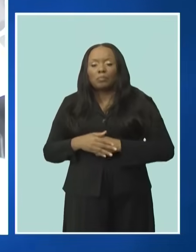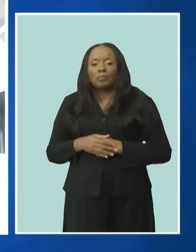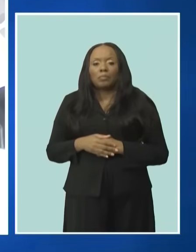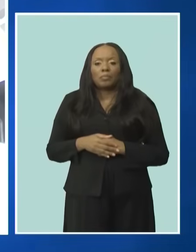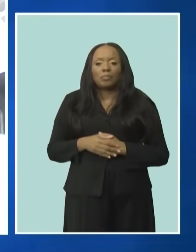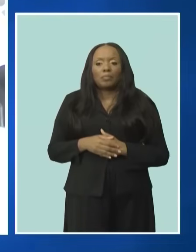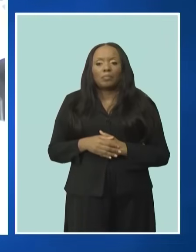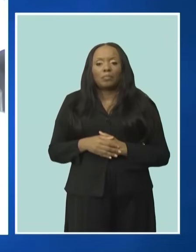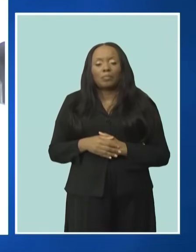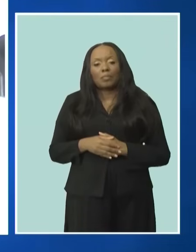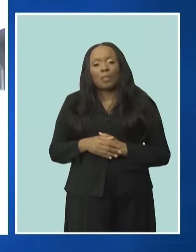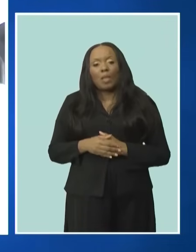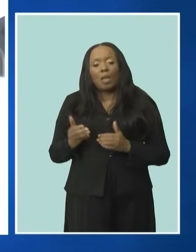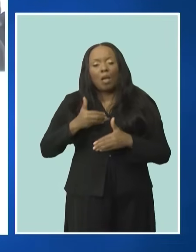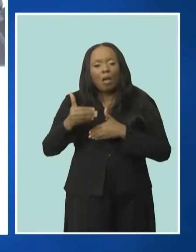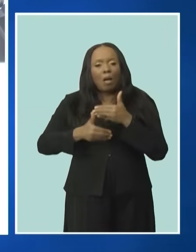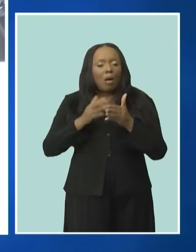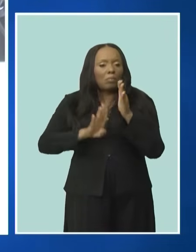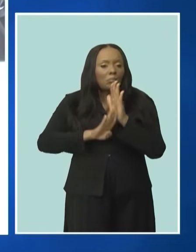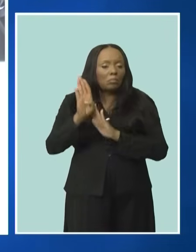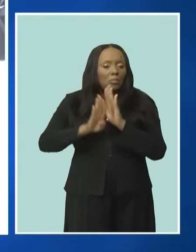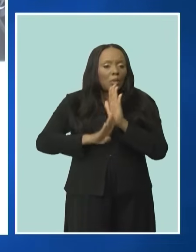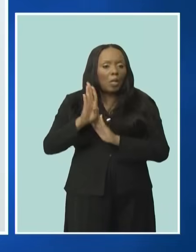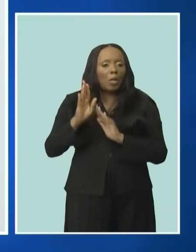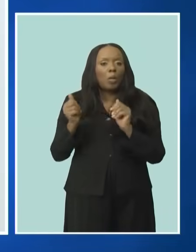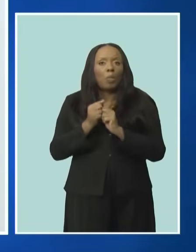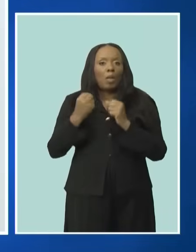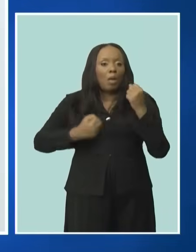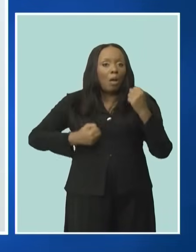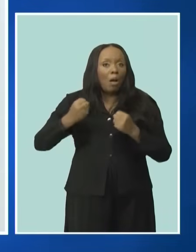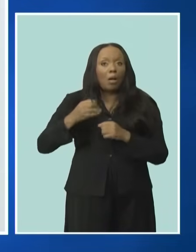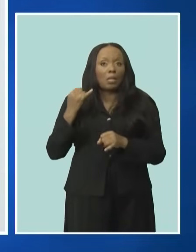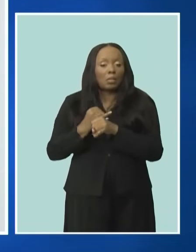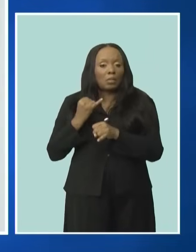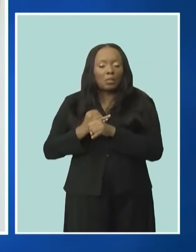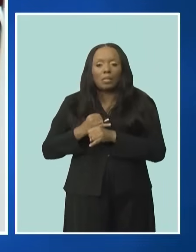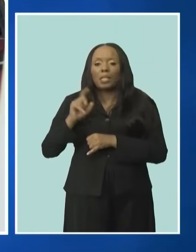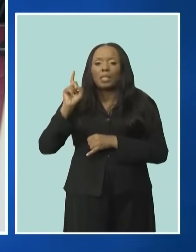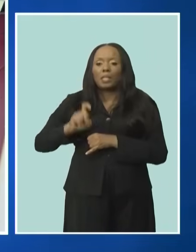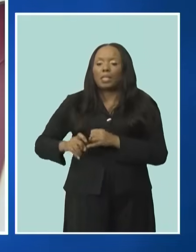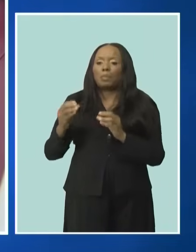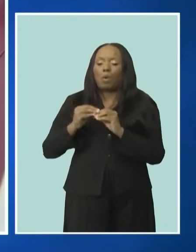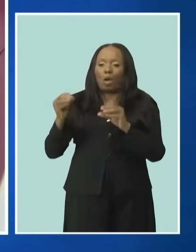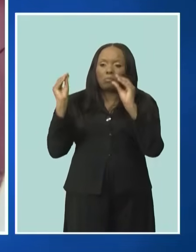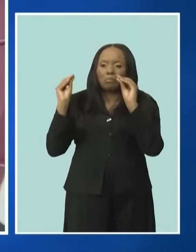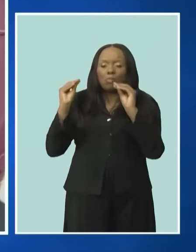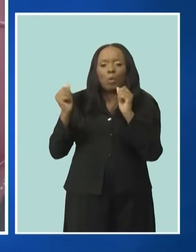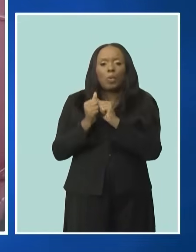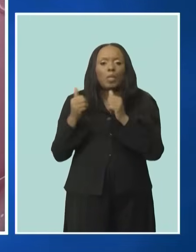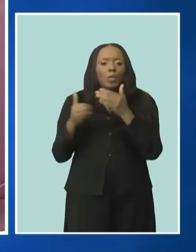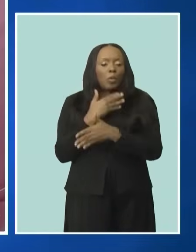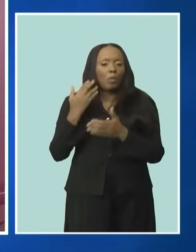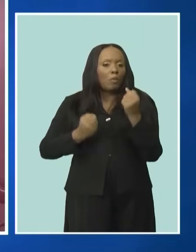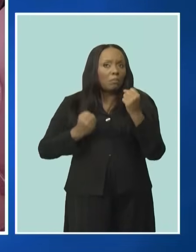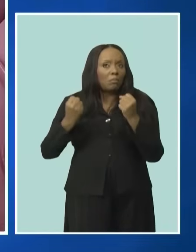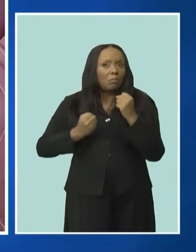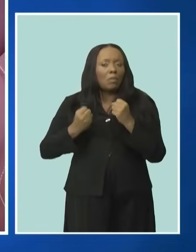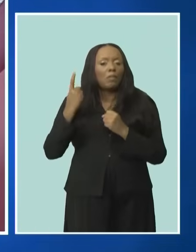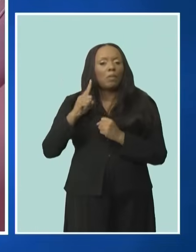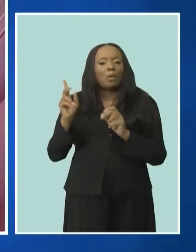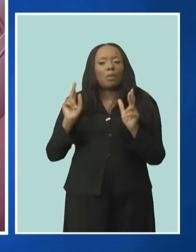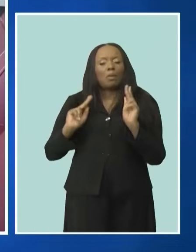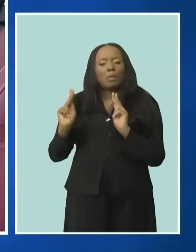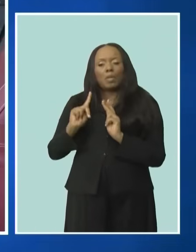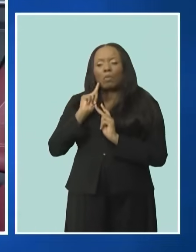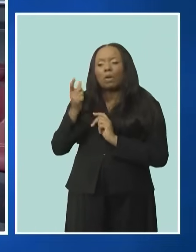of the ongoing developments taking place in the auto industry, some education is necessary on the new vehicles to sensitize and give